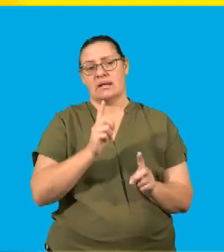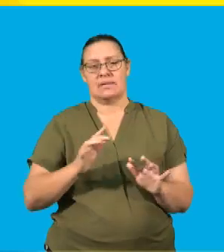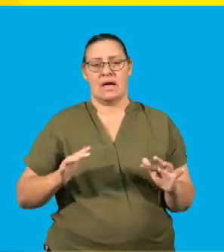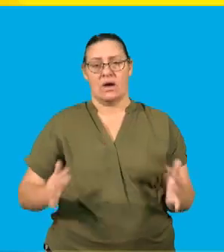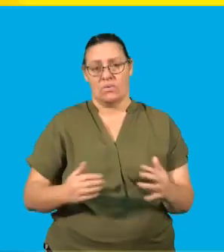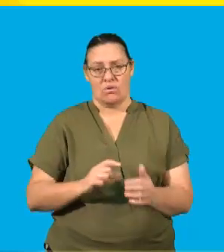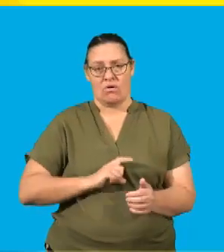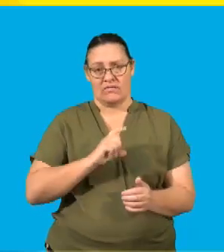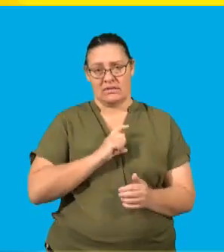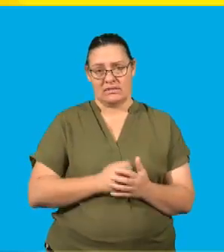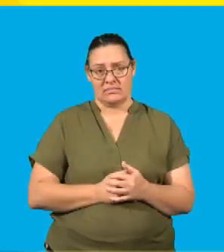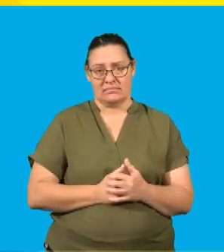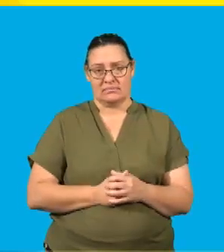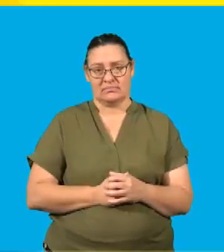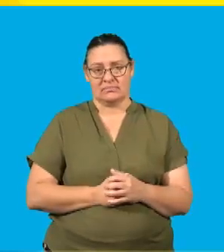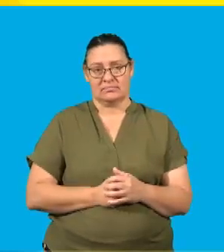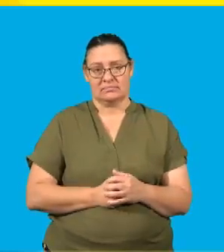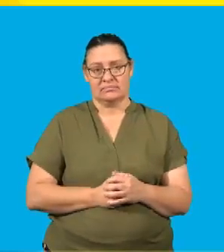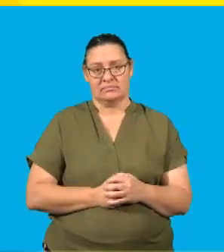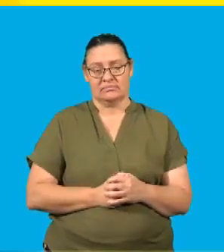able to answer them with confidence.